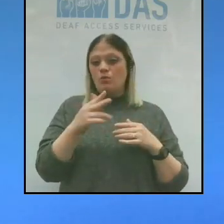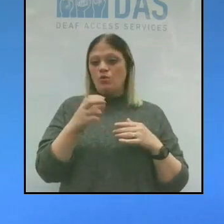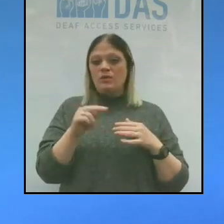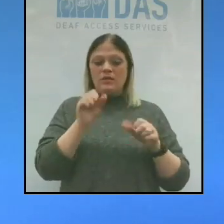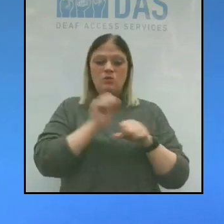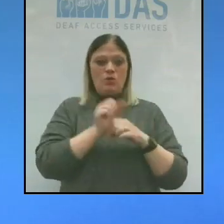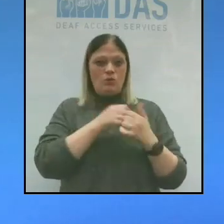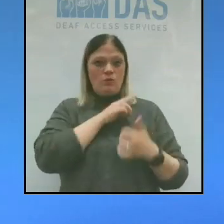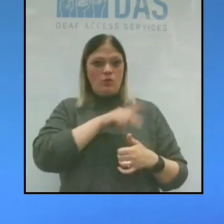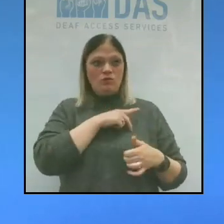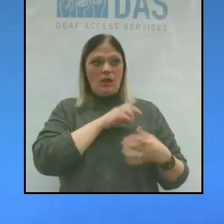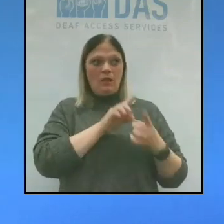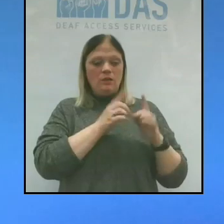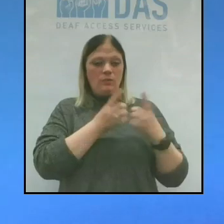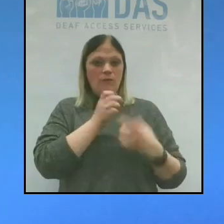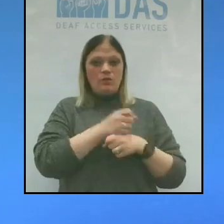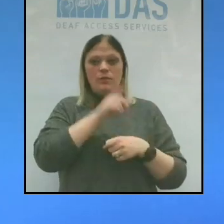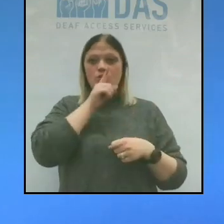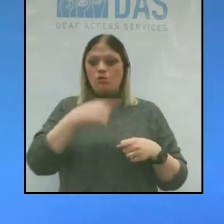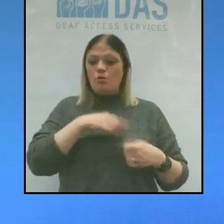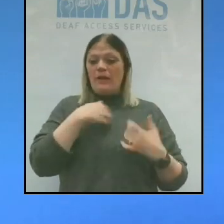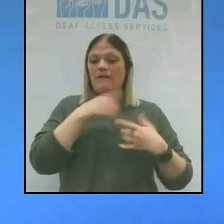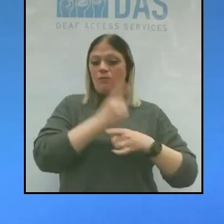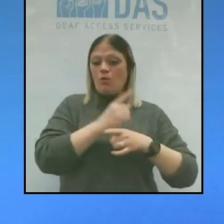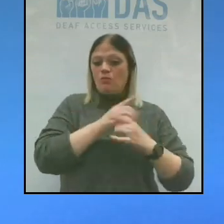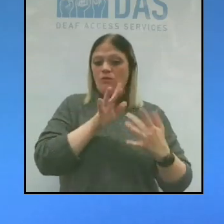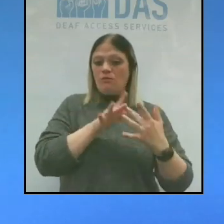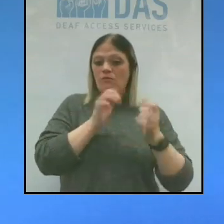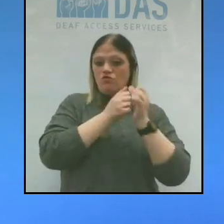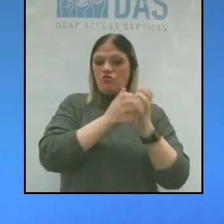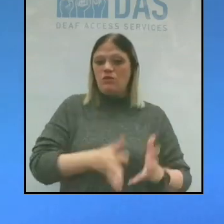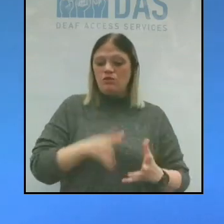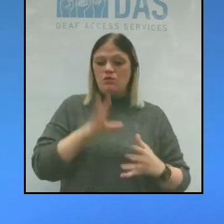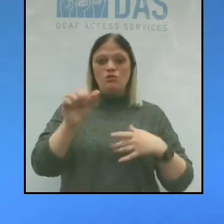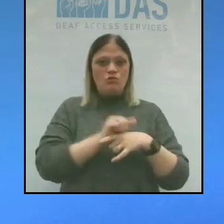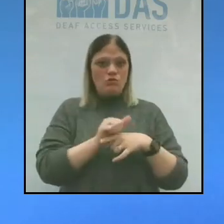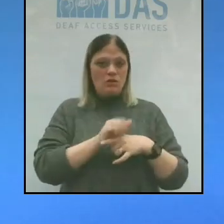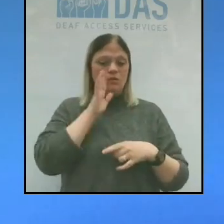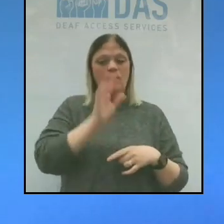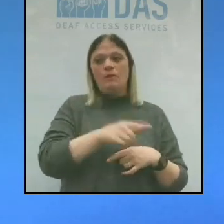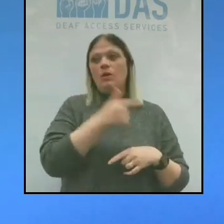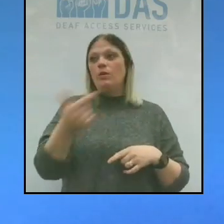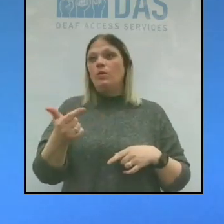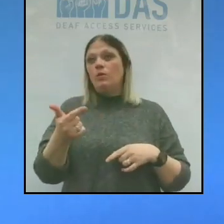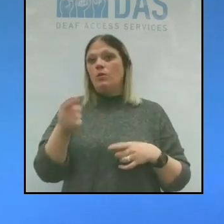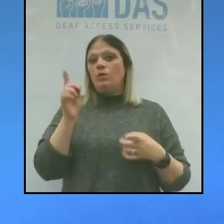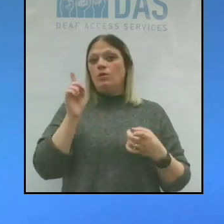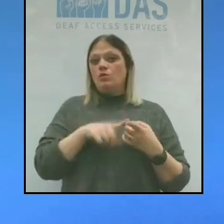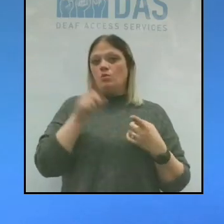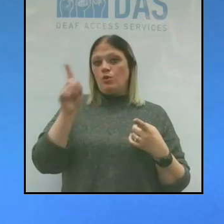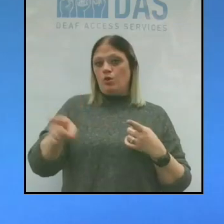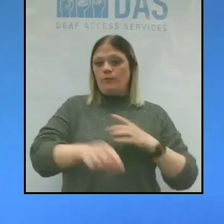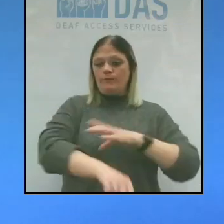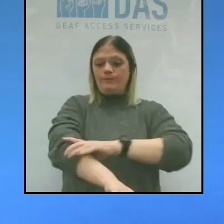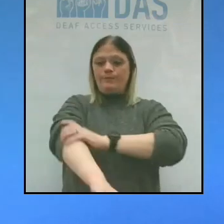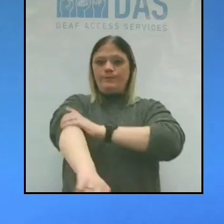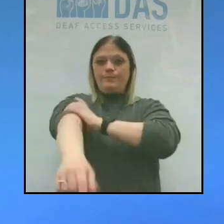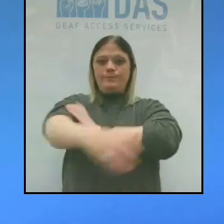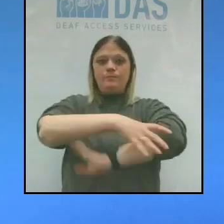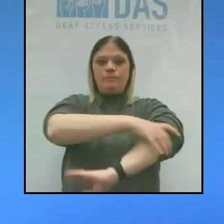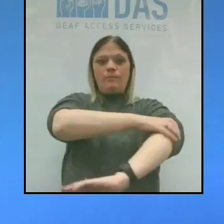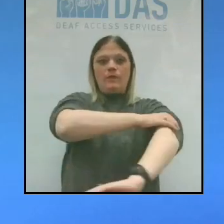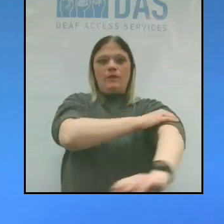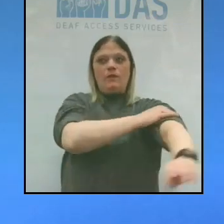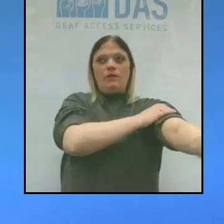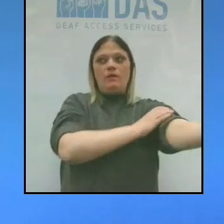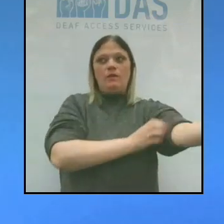department to ensure that we have appropriate contact tracers and they're trained, so I'll turn over the remainder of that question to her. But